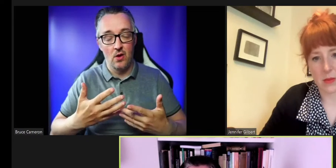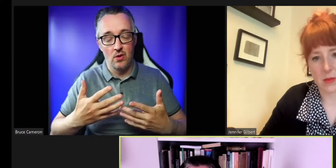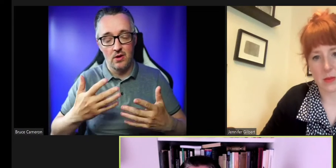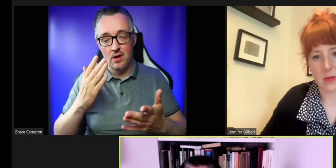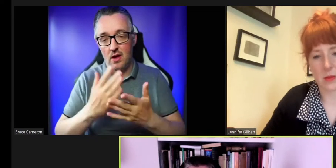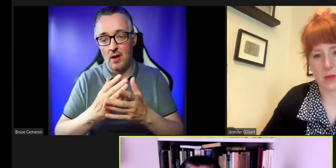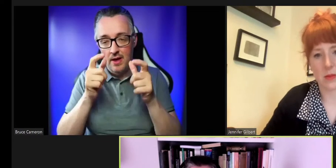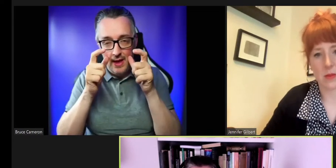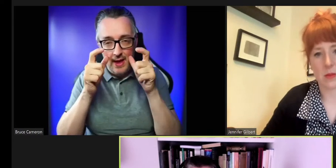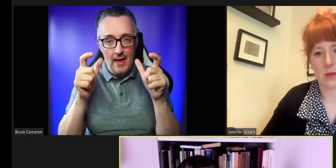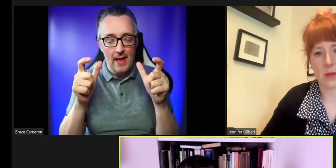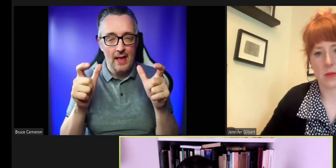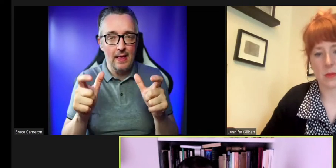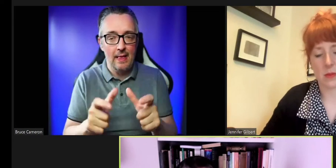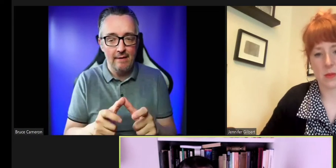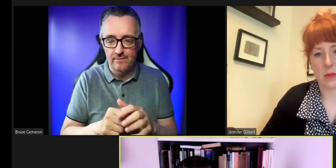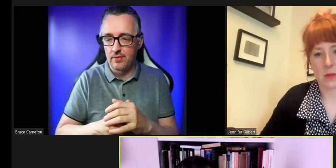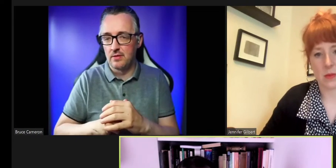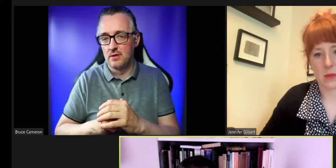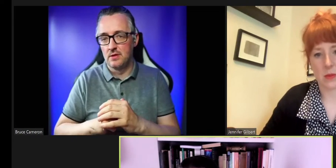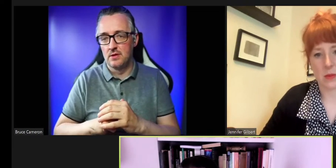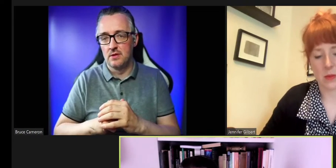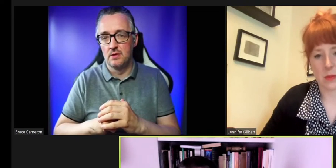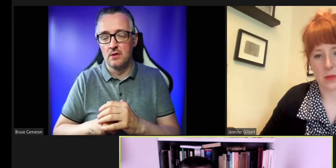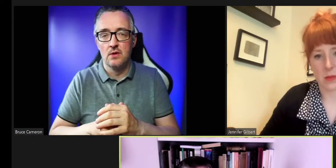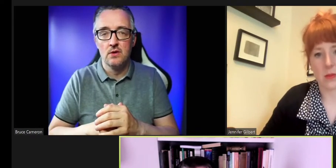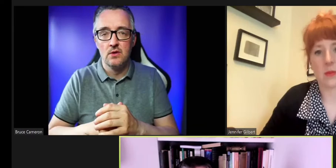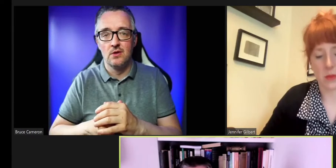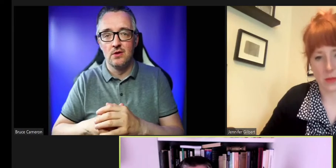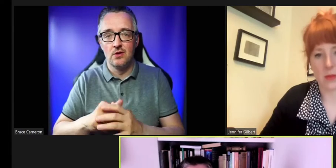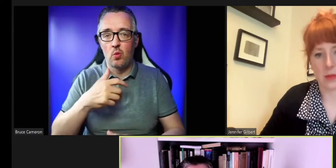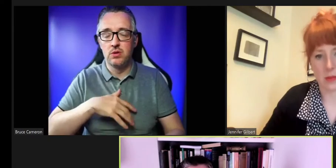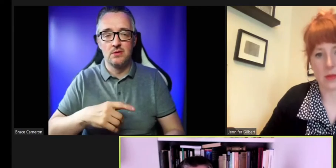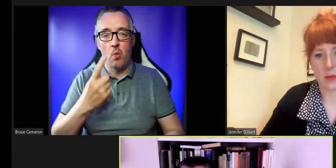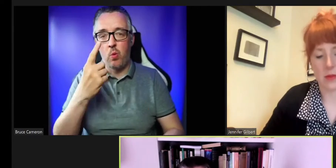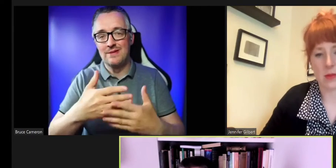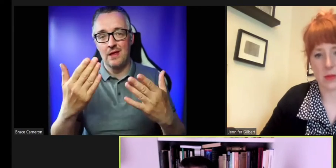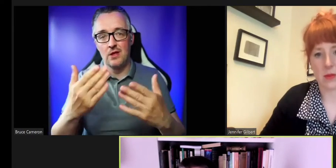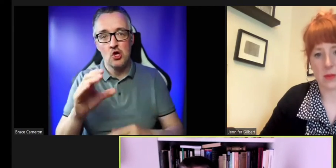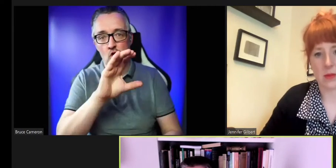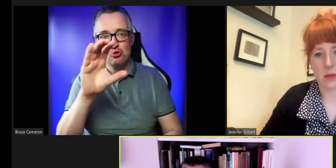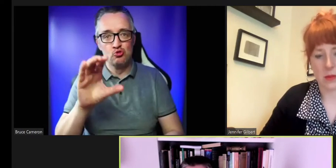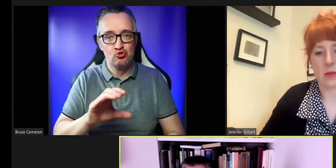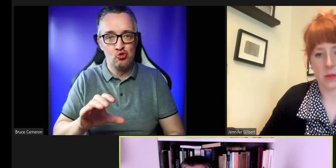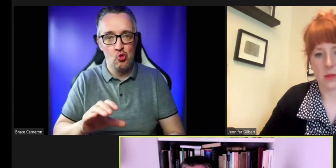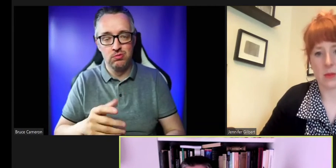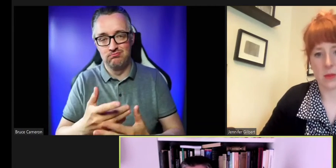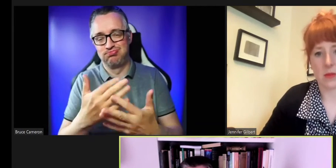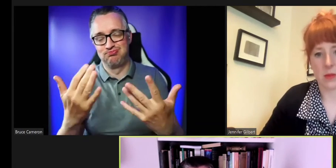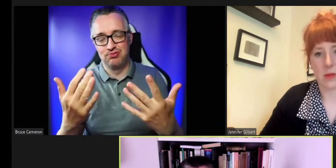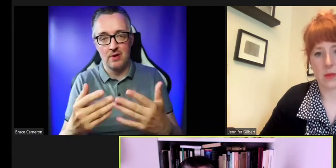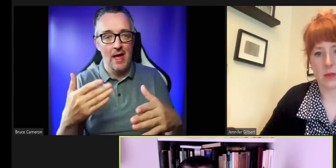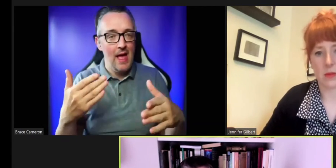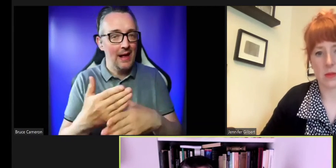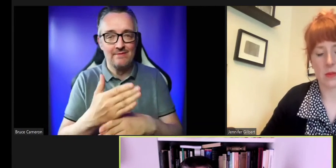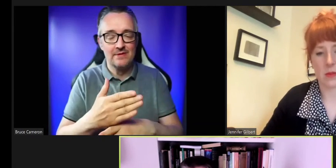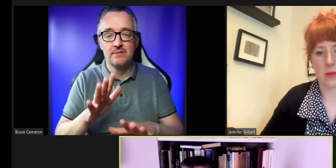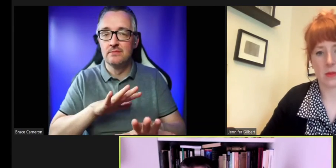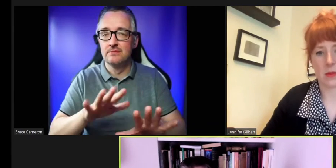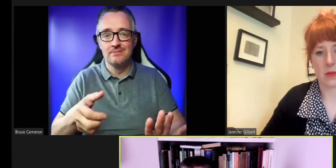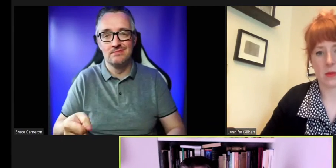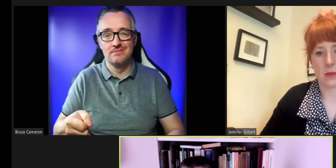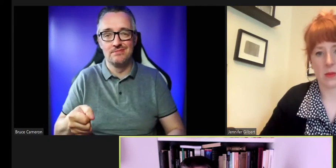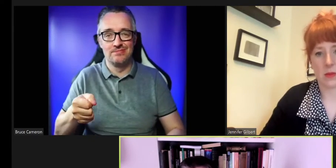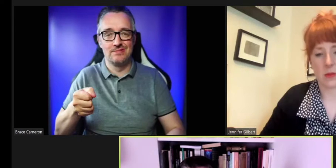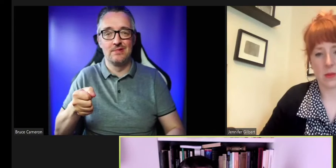with not to program too many Zooms into a day, for example, or too many activities. I've sort of become far more aware